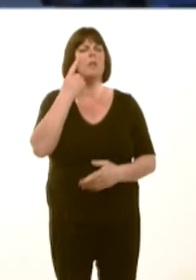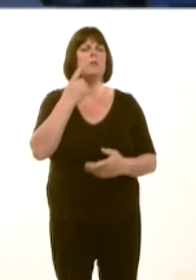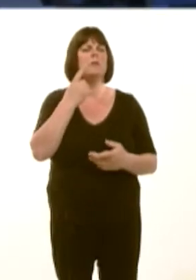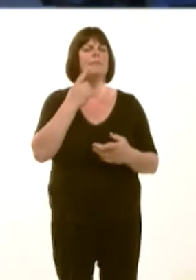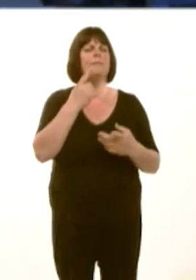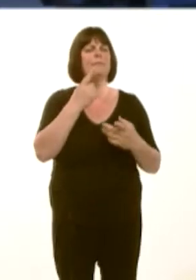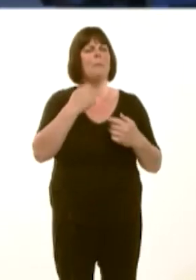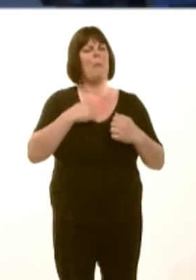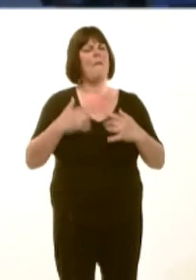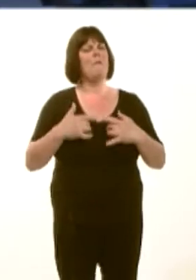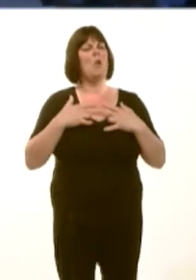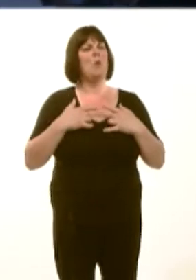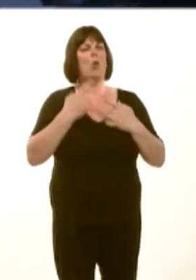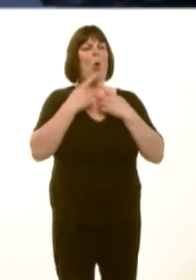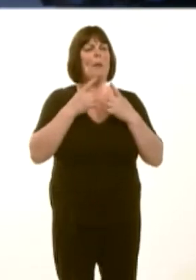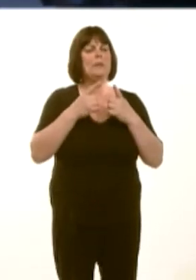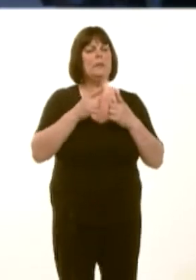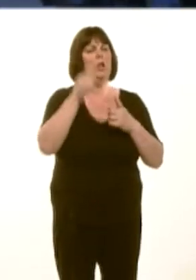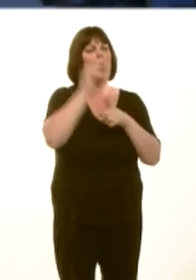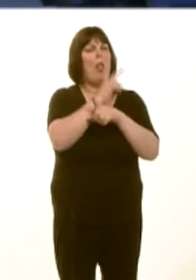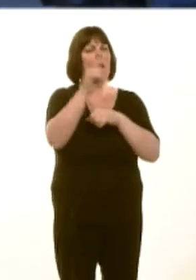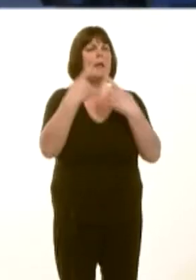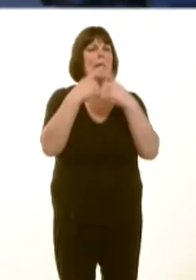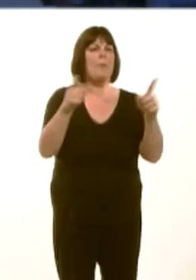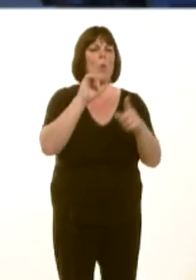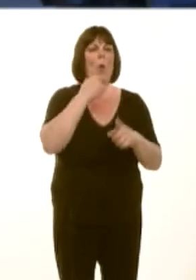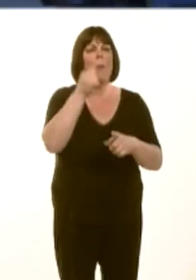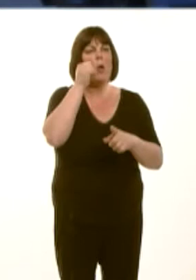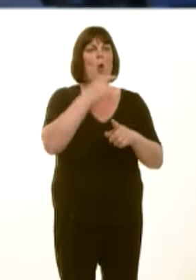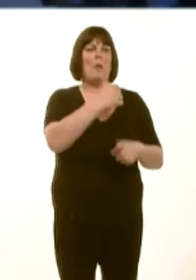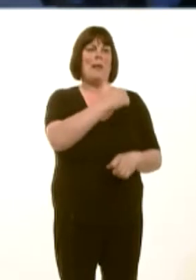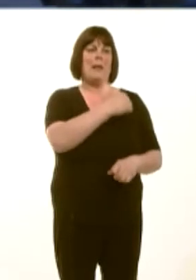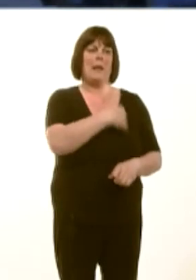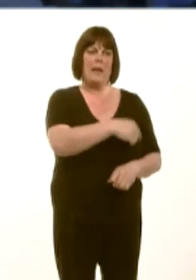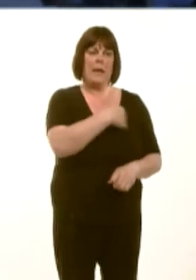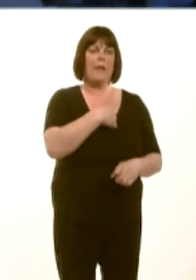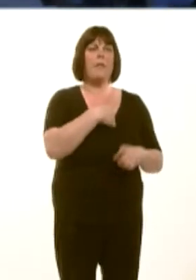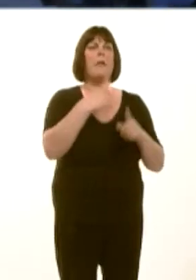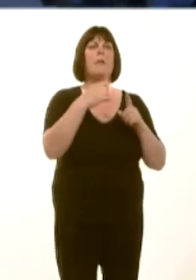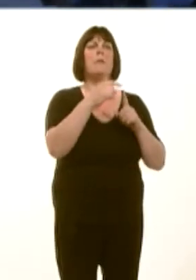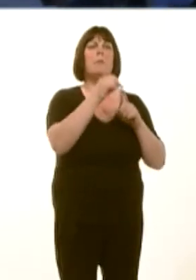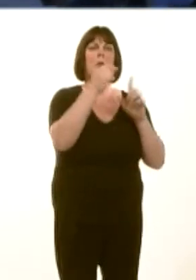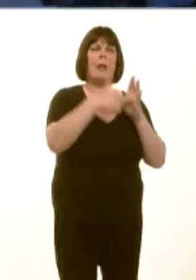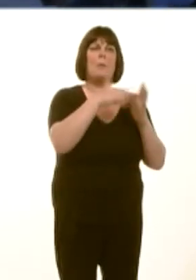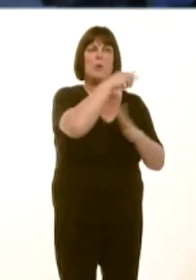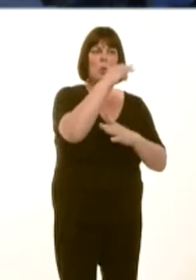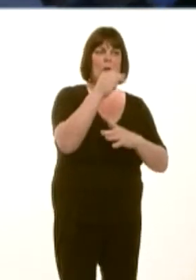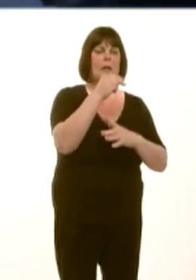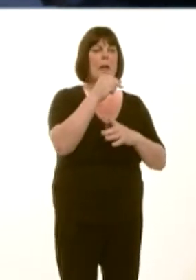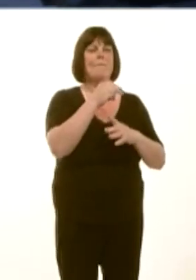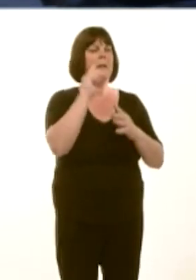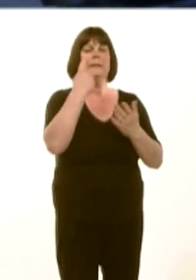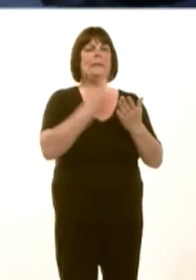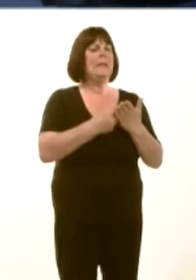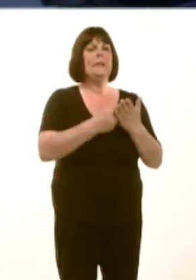my concern, First Minister, that both Neath Betowys and Swansea have effectively opted out of using the Welsh Government's toolkit, making their process